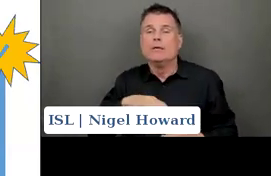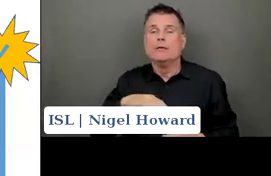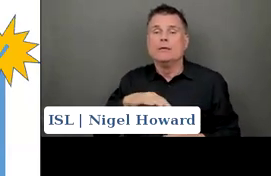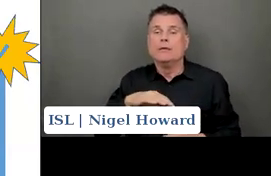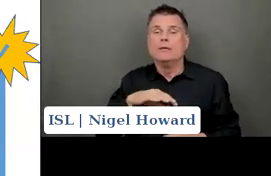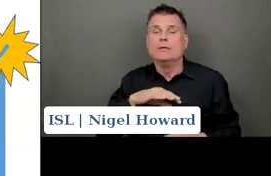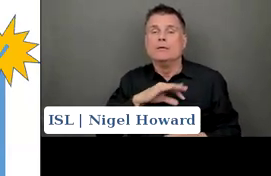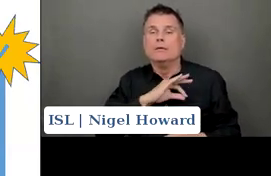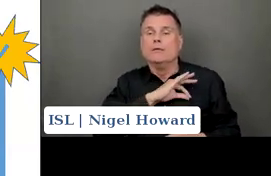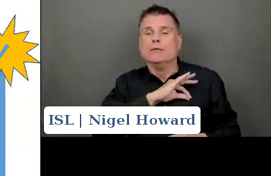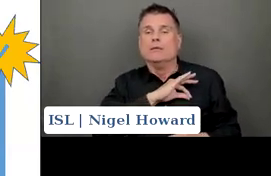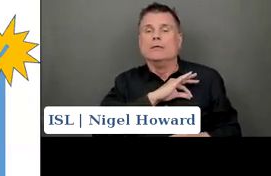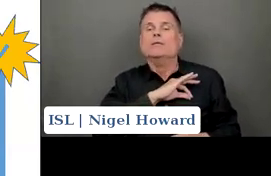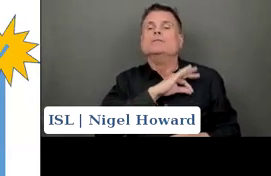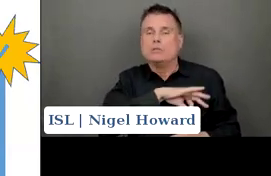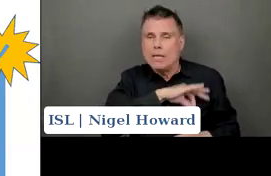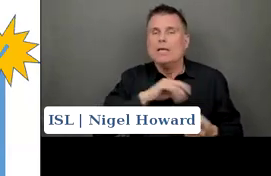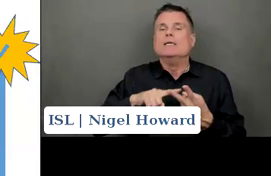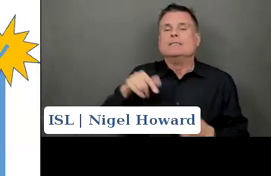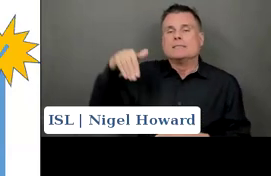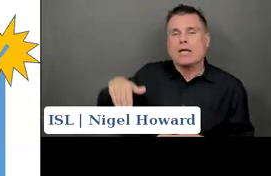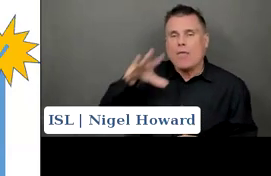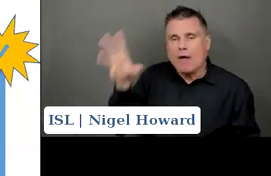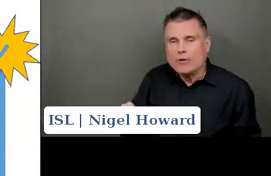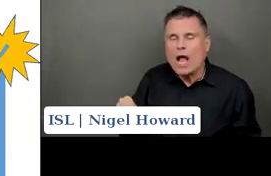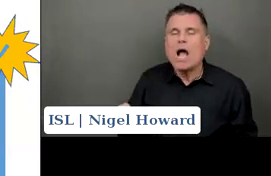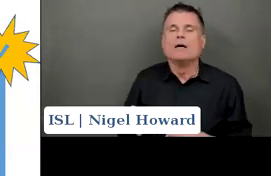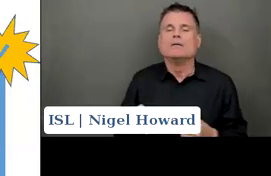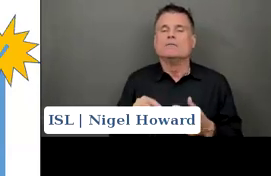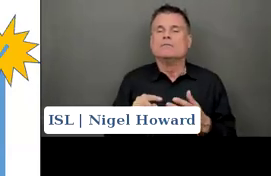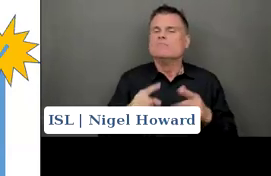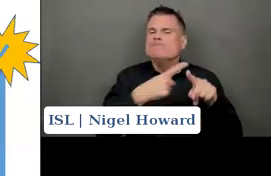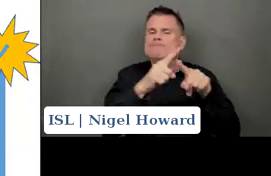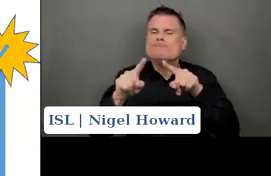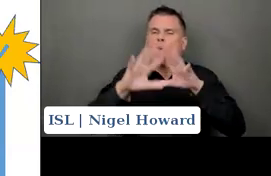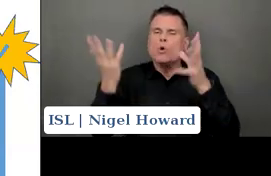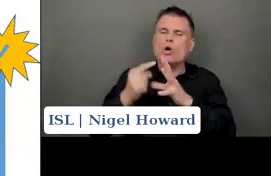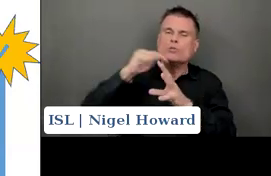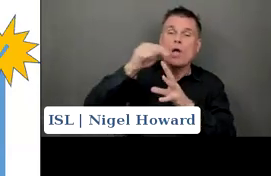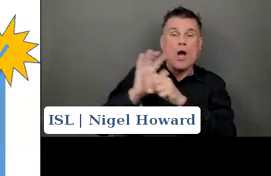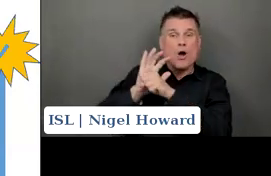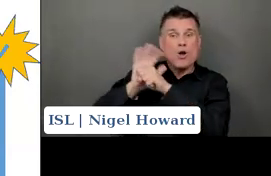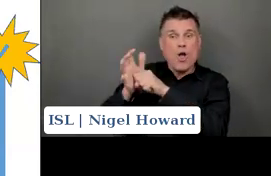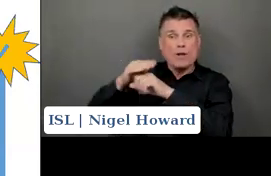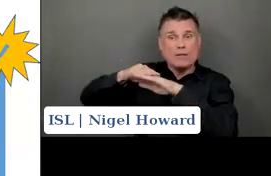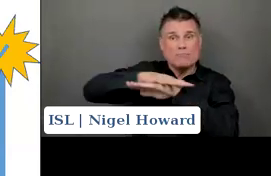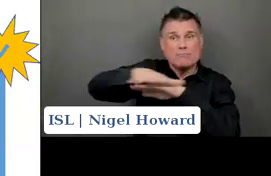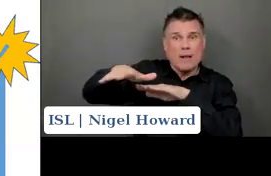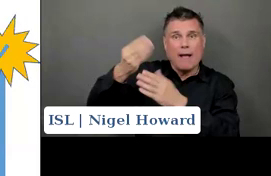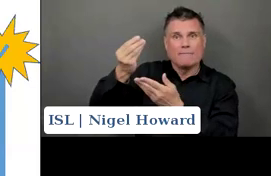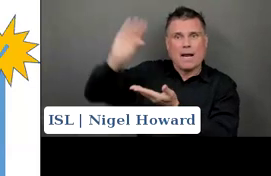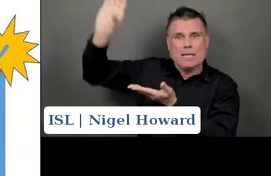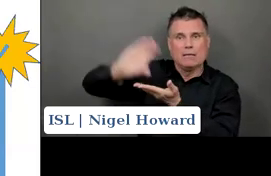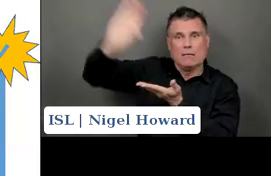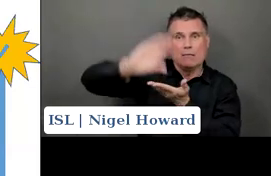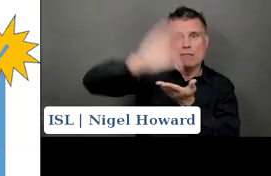pandemic. We also have, and Lauren already mentioned that as well, financial incentives for carers, many examples also